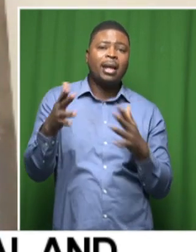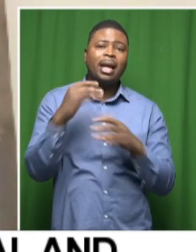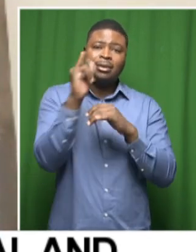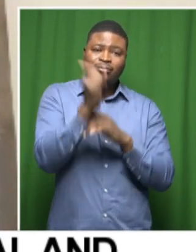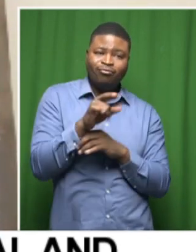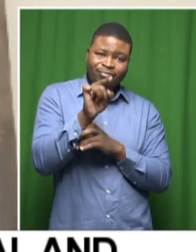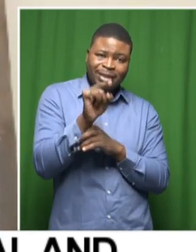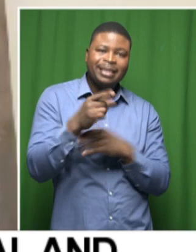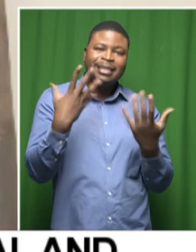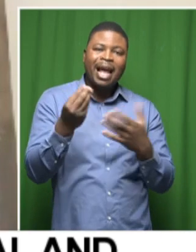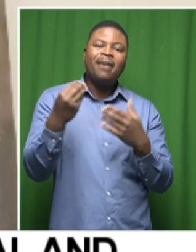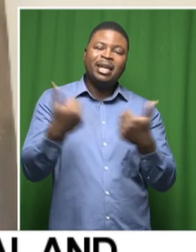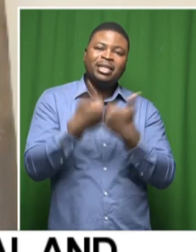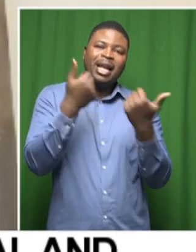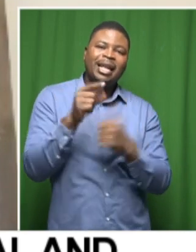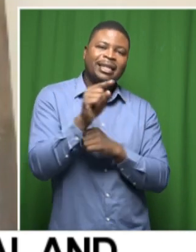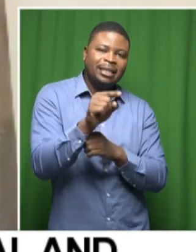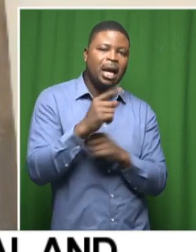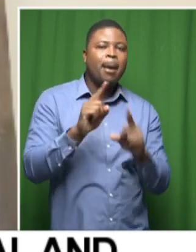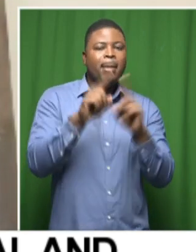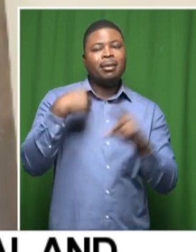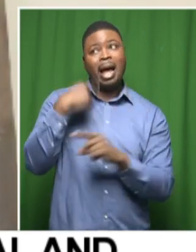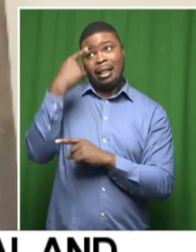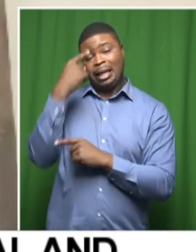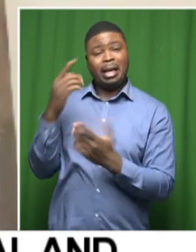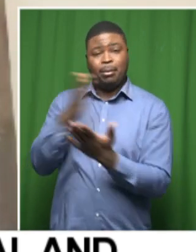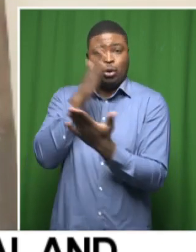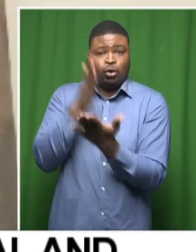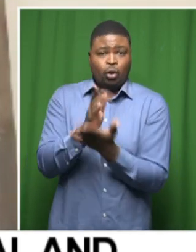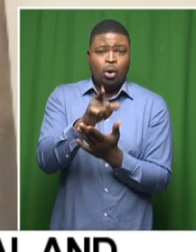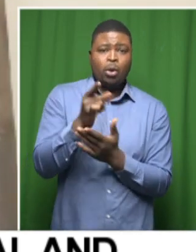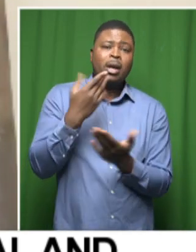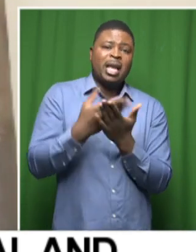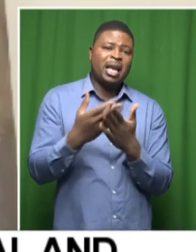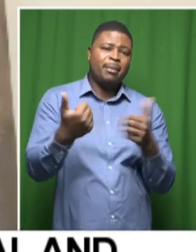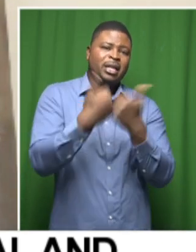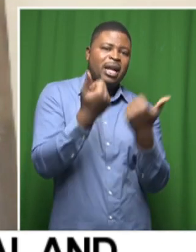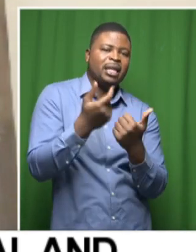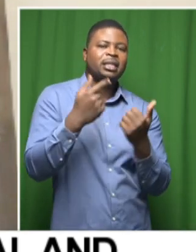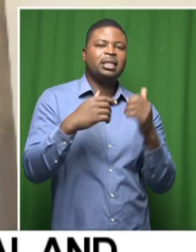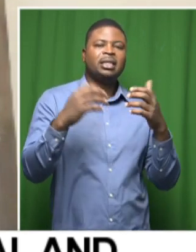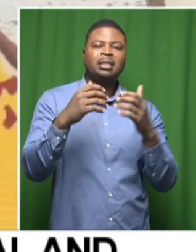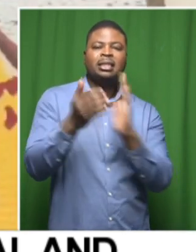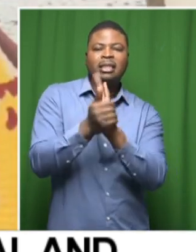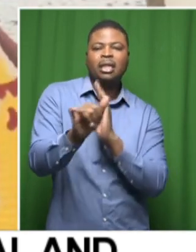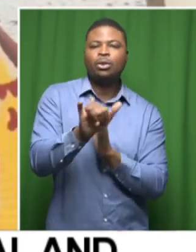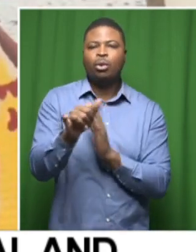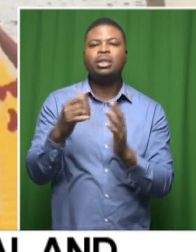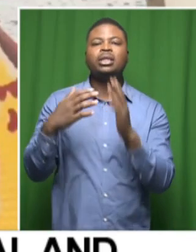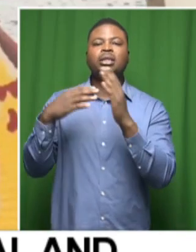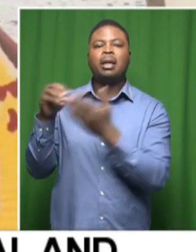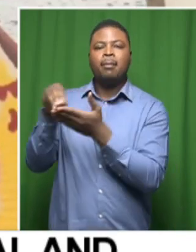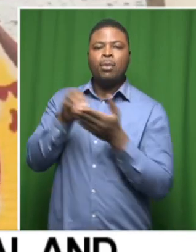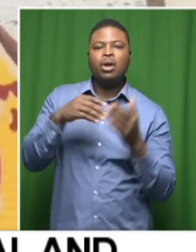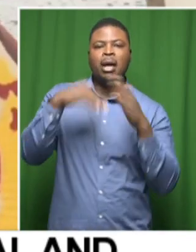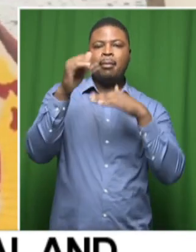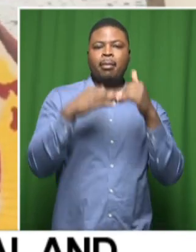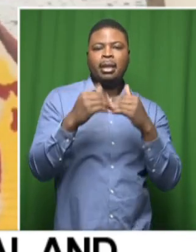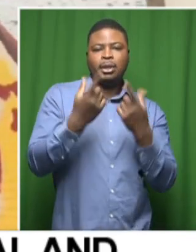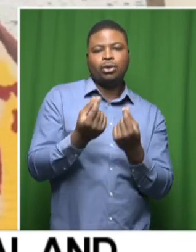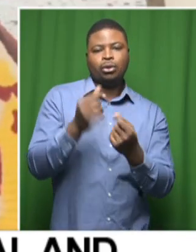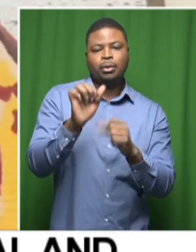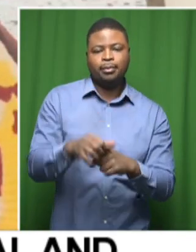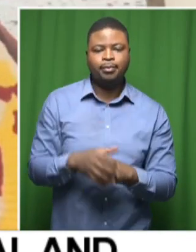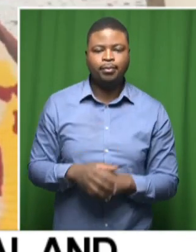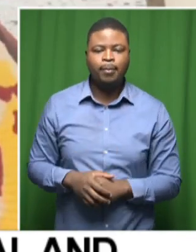to accept that this is the ideal path and the ideal list of skills that we should be building. I mean, you bring up so many important points, you really do. As you're